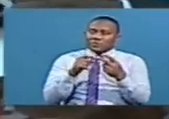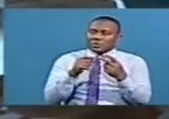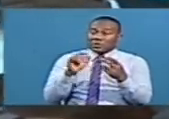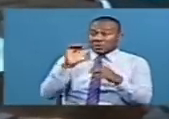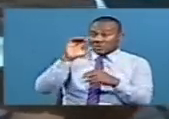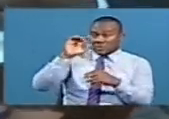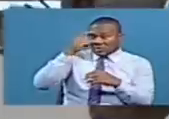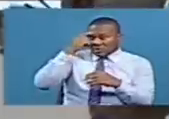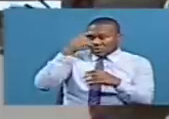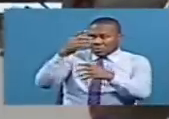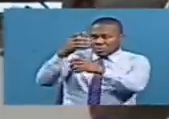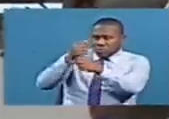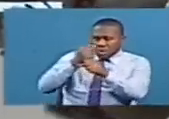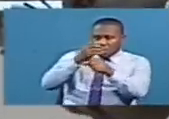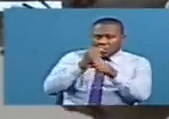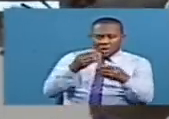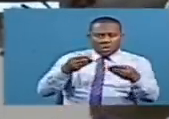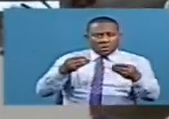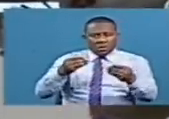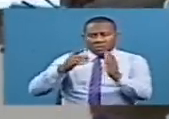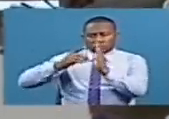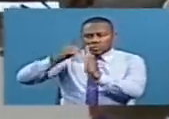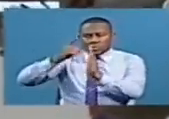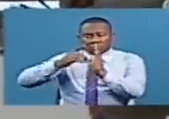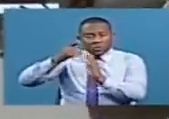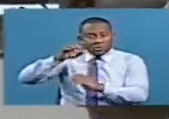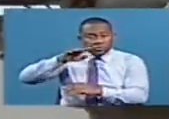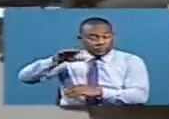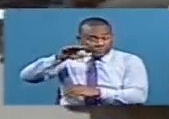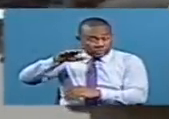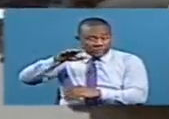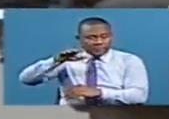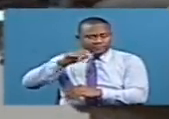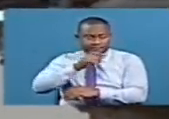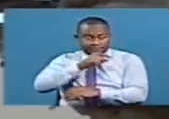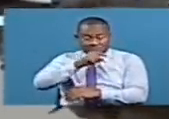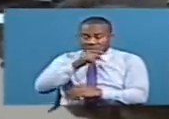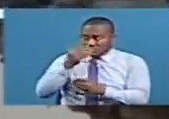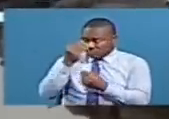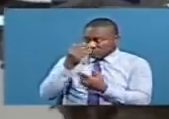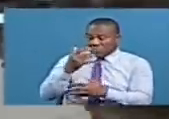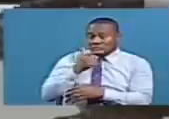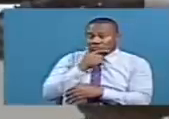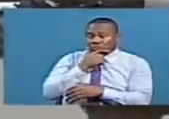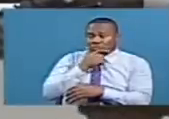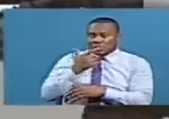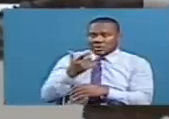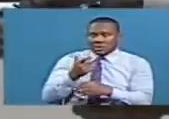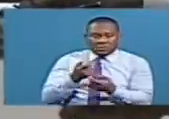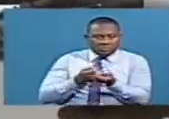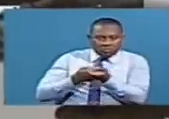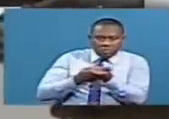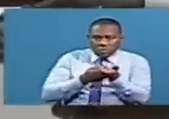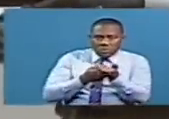certain lands in the region to aid development. The chiefs also suggested to the president to help develop an irrigation system that